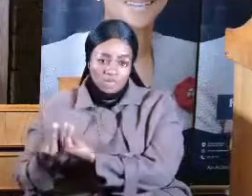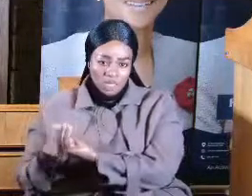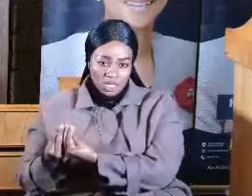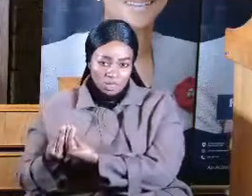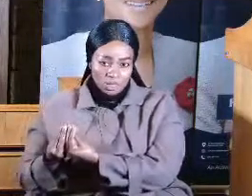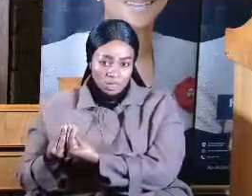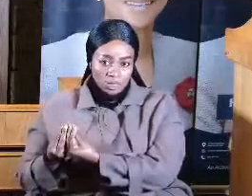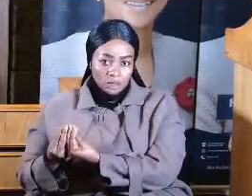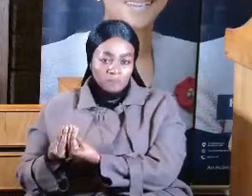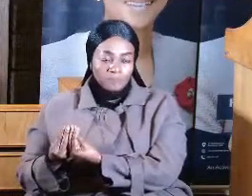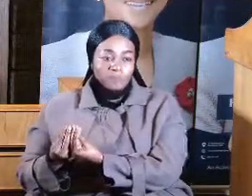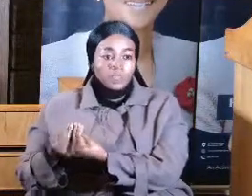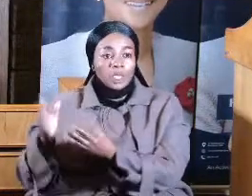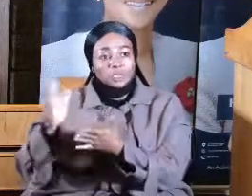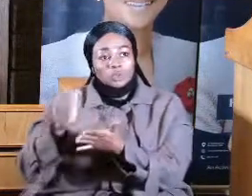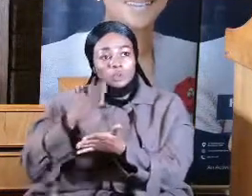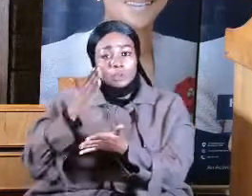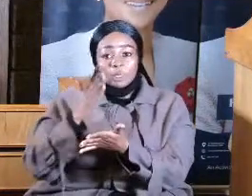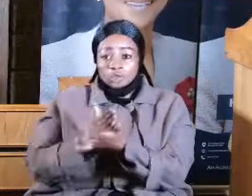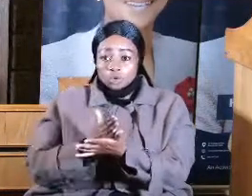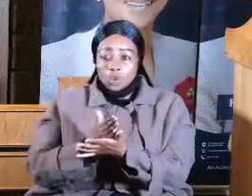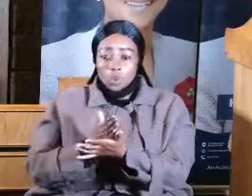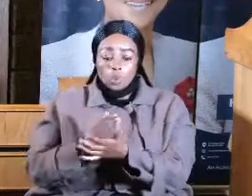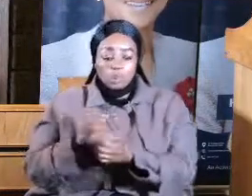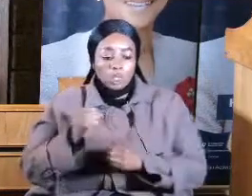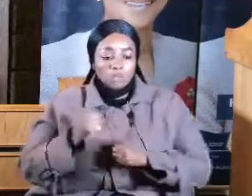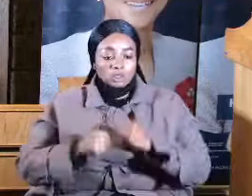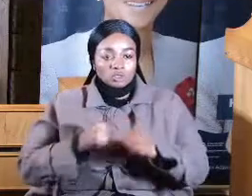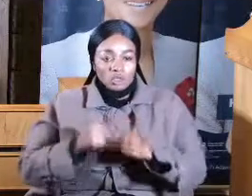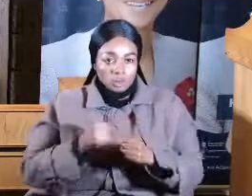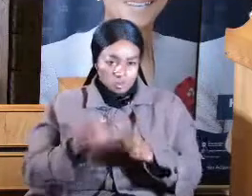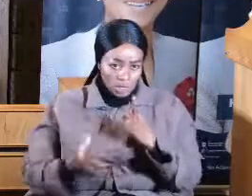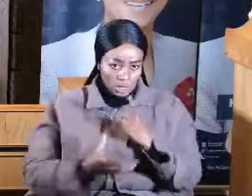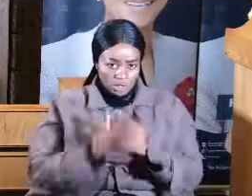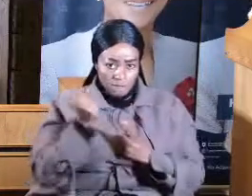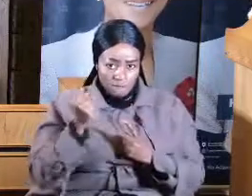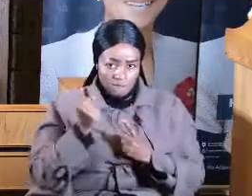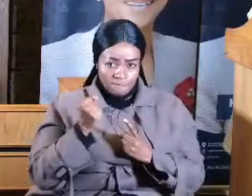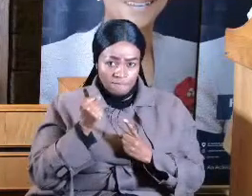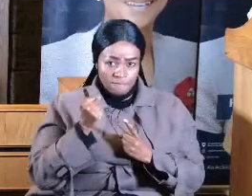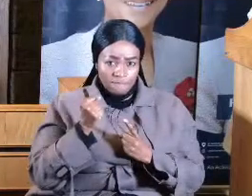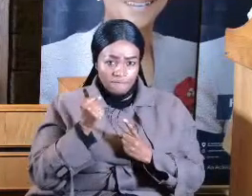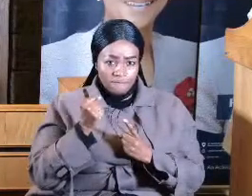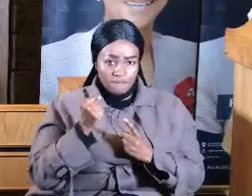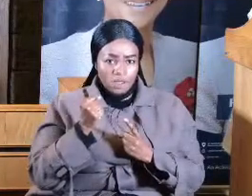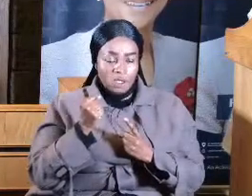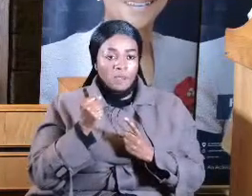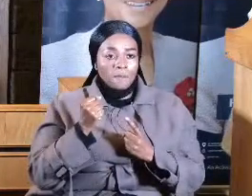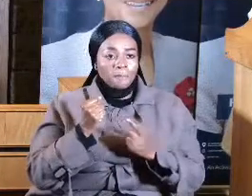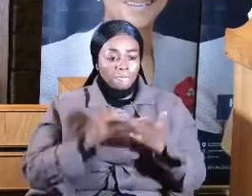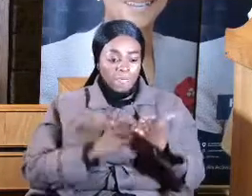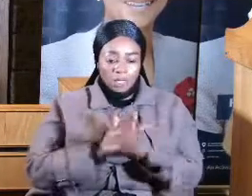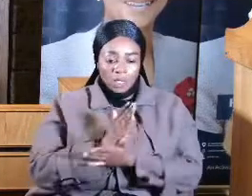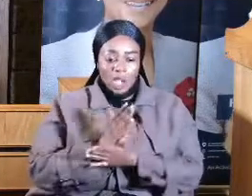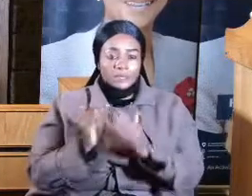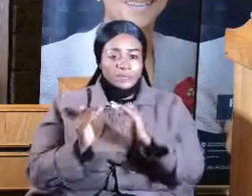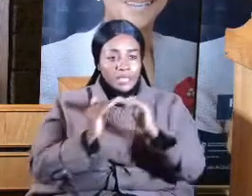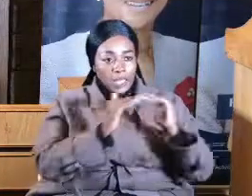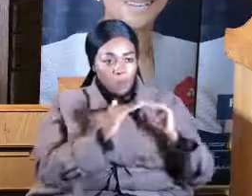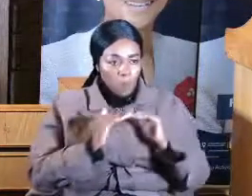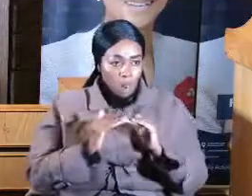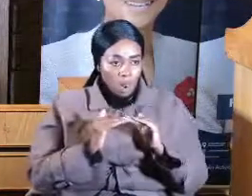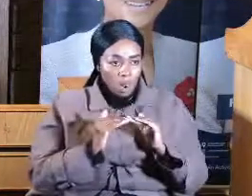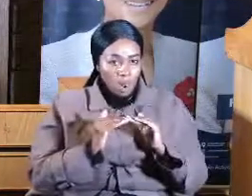advancing and pressing on the struggle towards total achievement of equal rights for women,